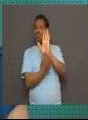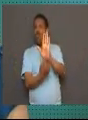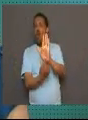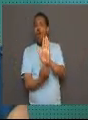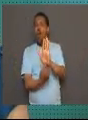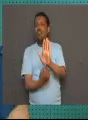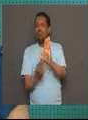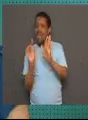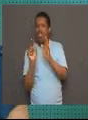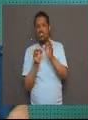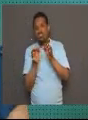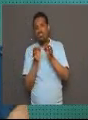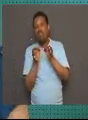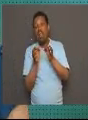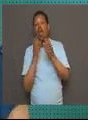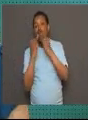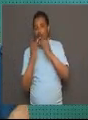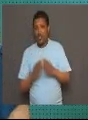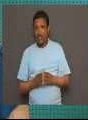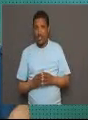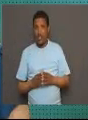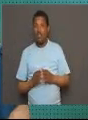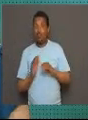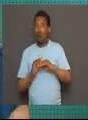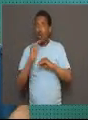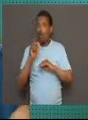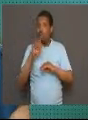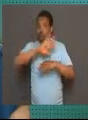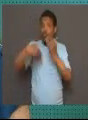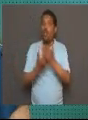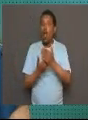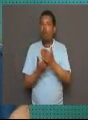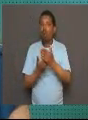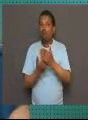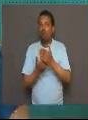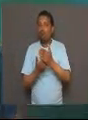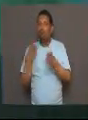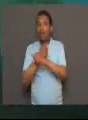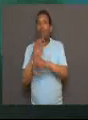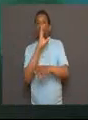less detailed information than general-purpose maps.